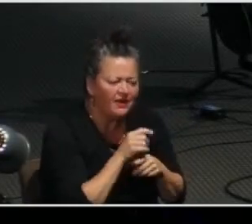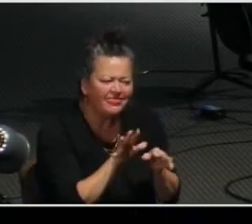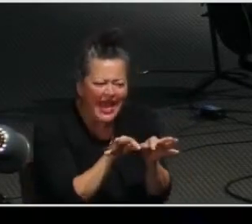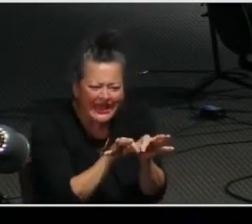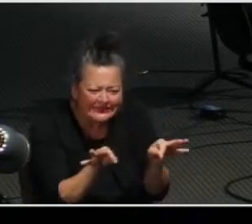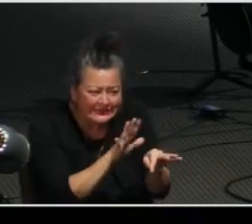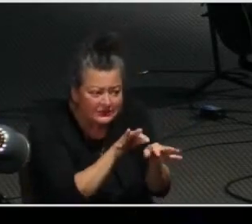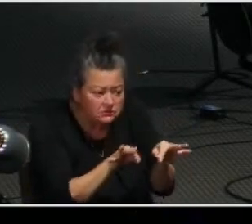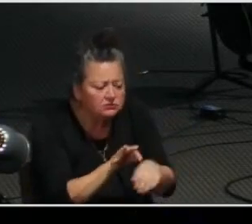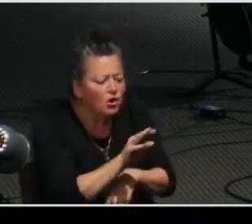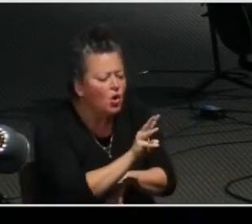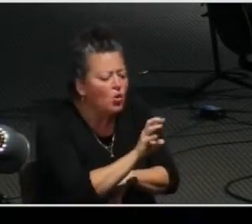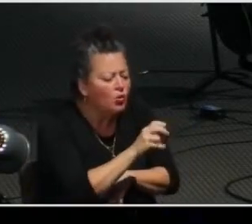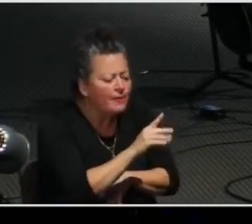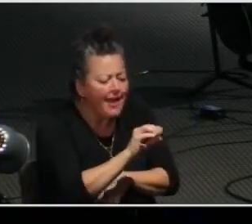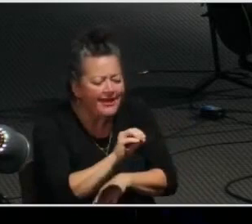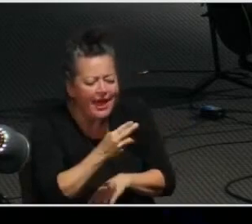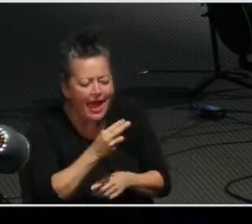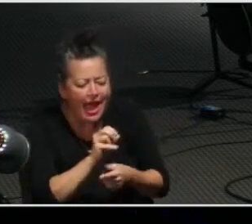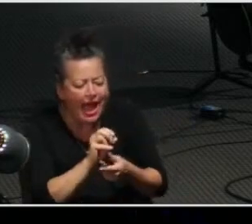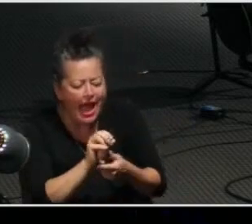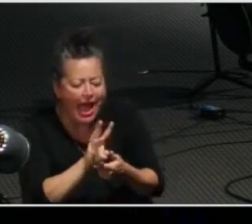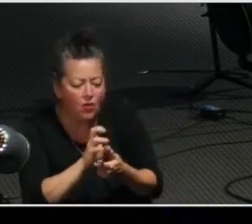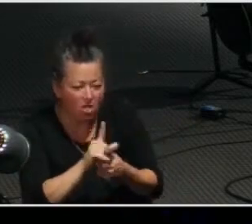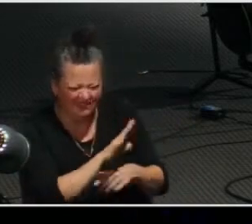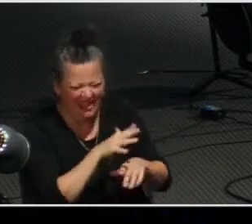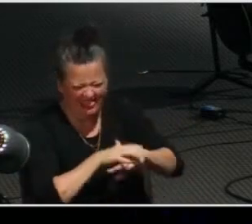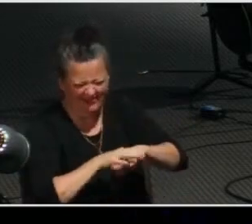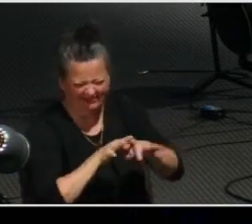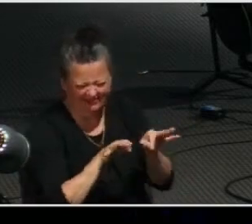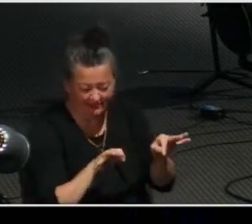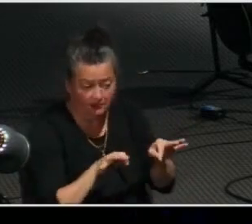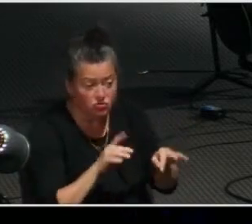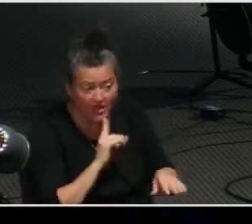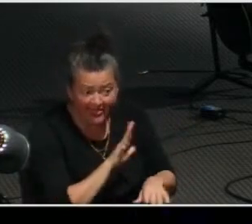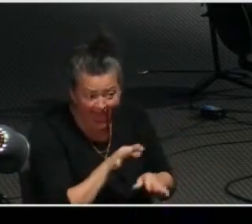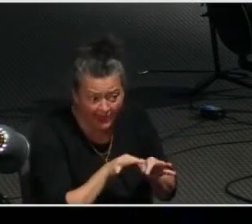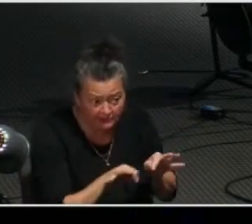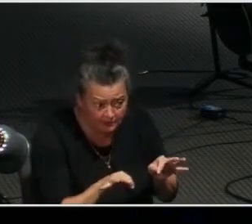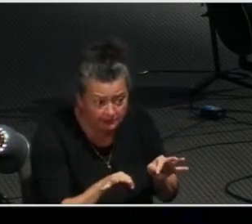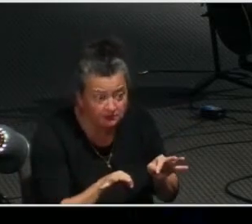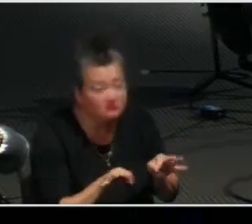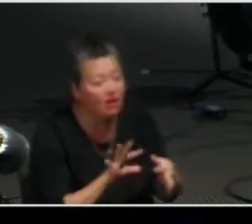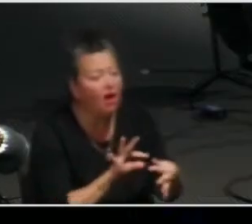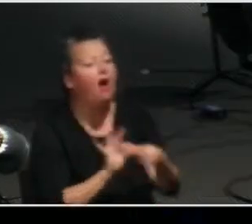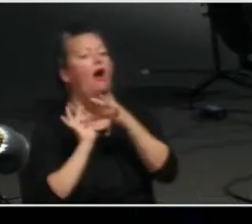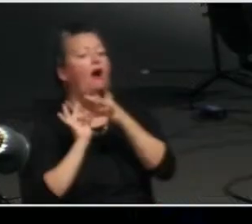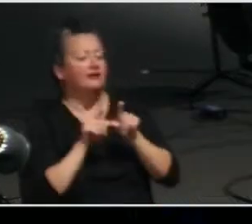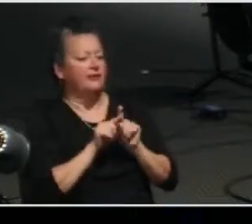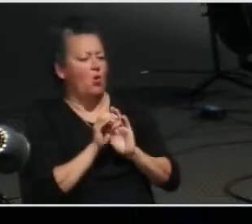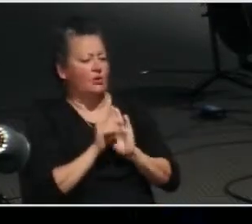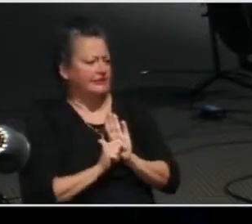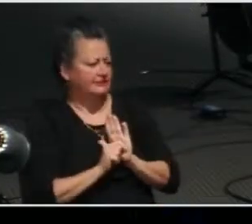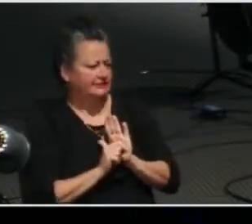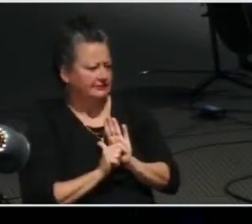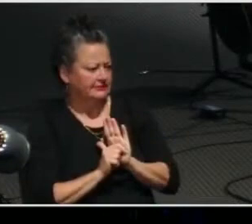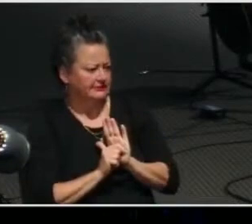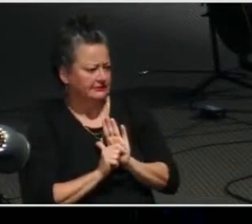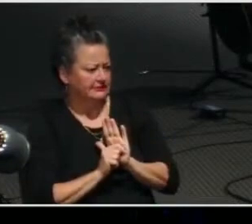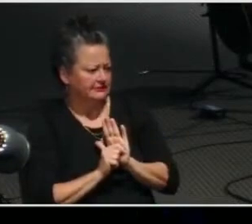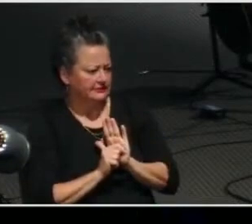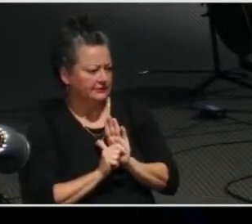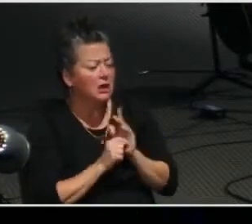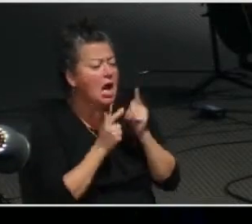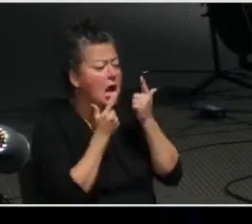The prophets confronted those who mistreated the vulnerable. And James calls them to howl and weep because